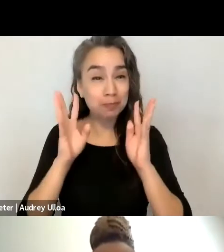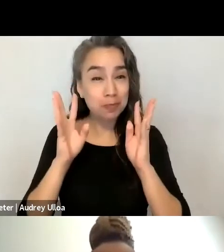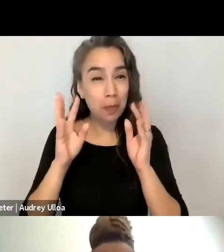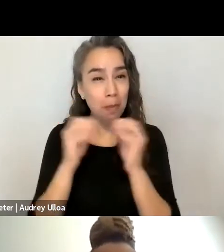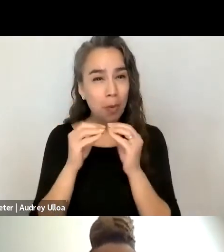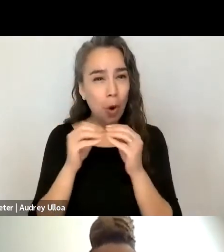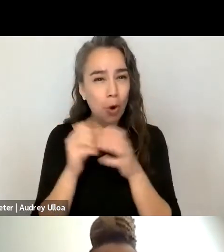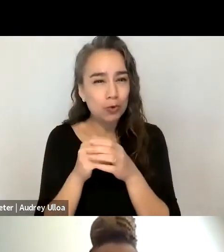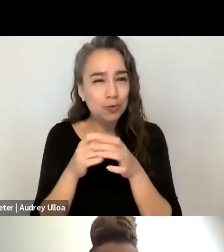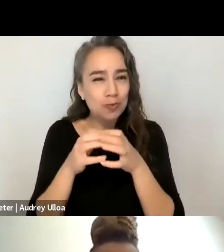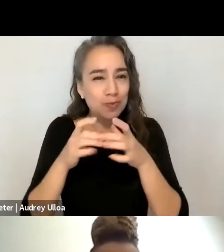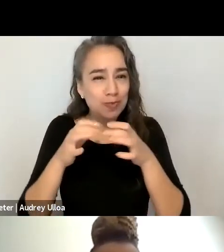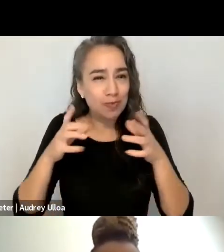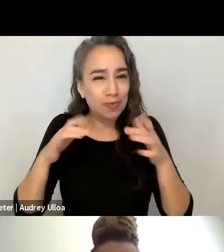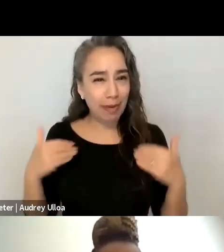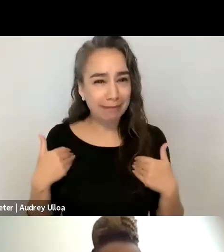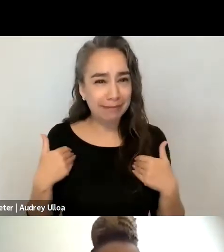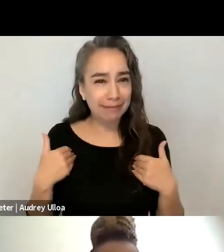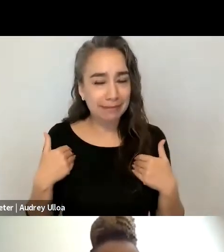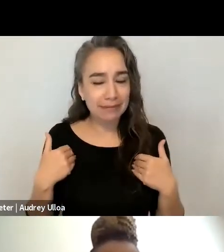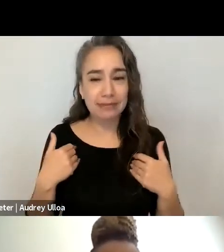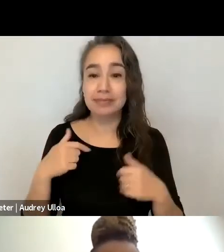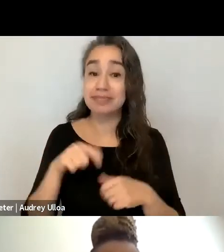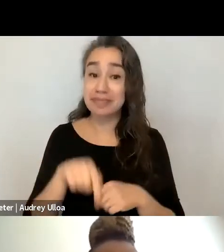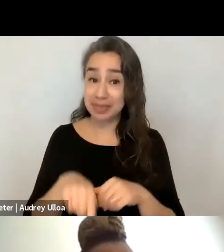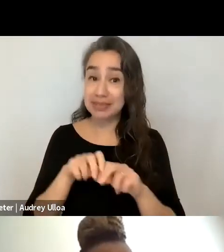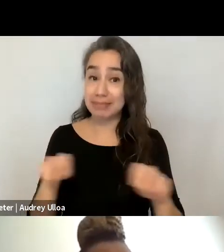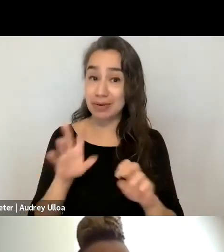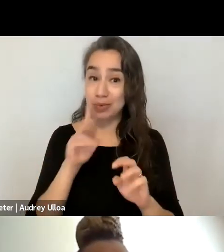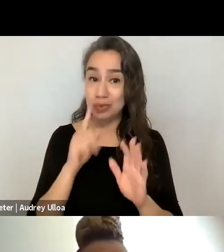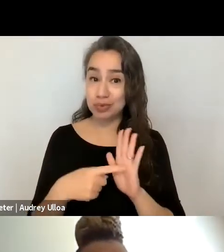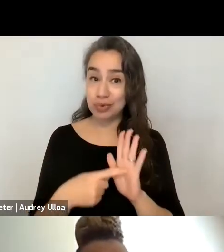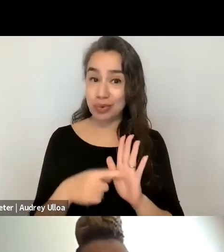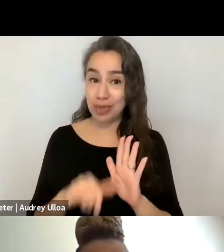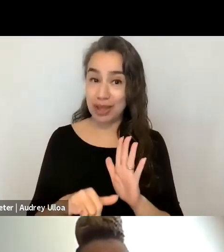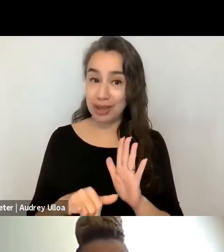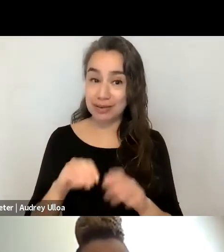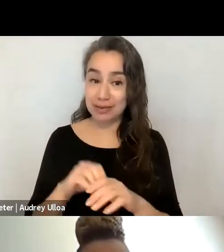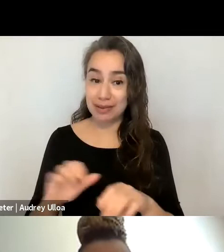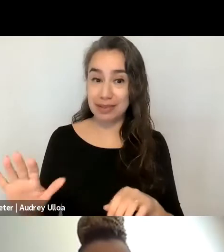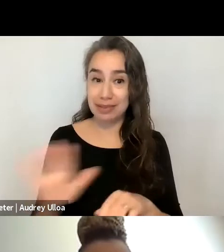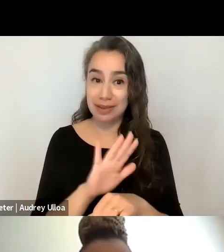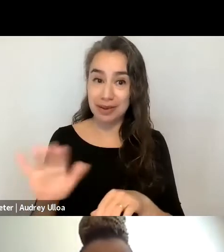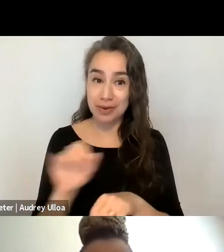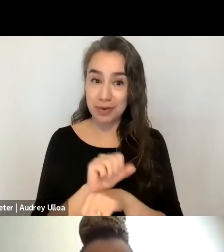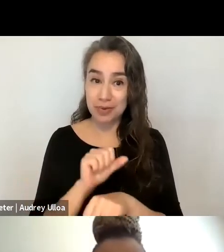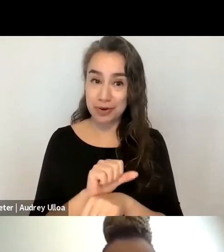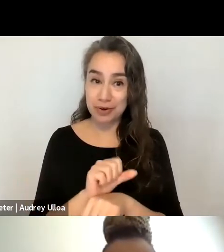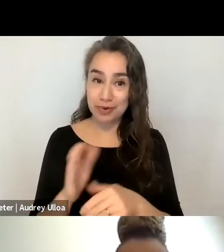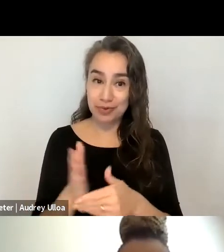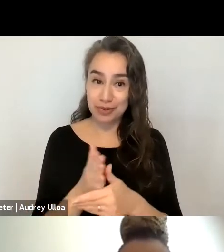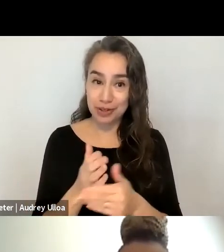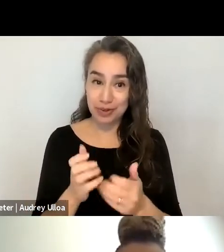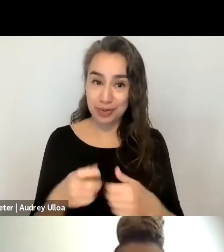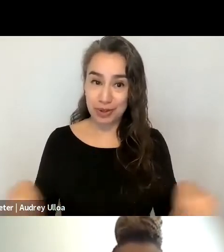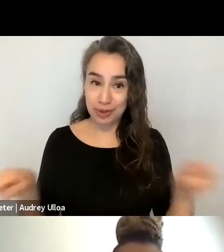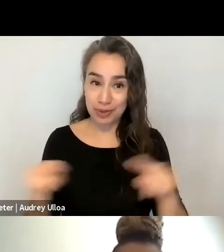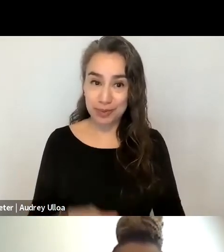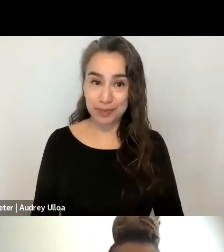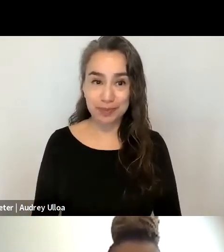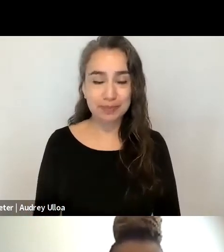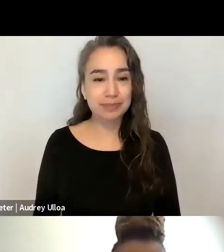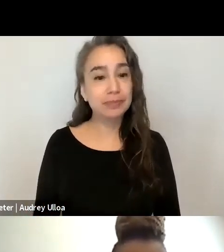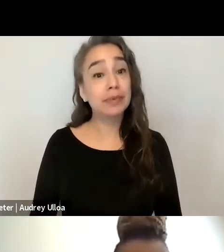going to exhibit that this afternoon in the work that they're going to be sharing with you. So on our